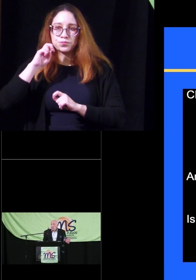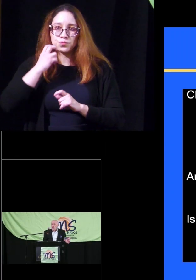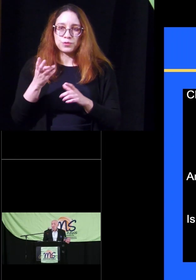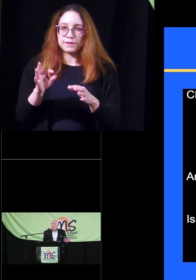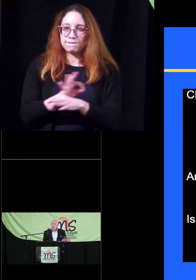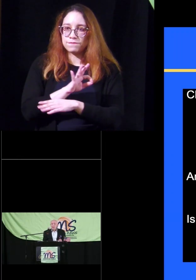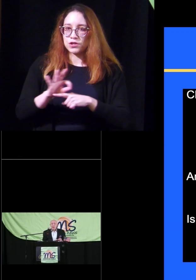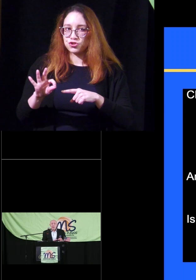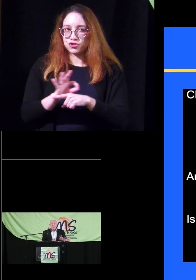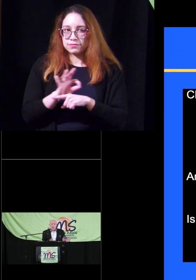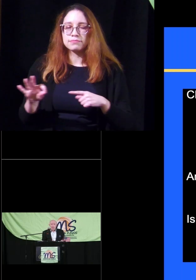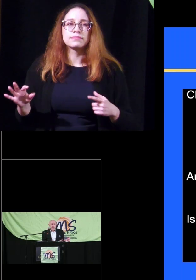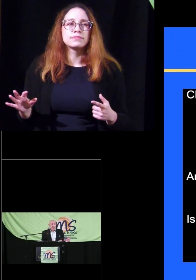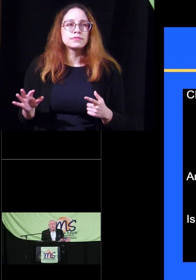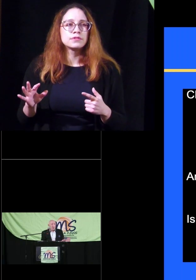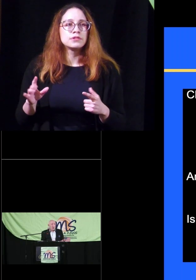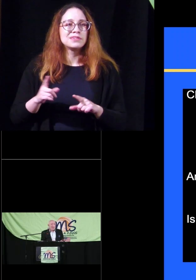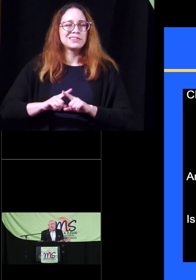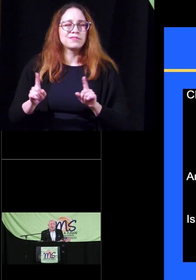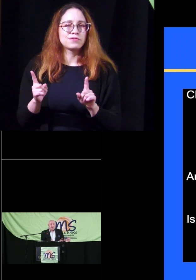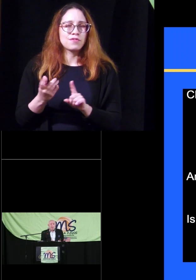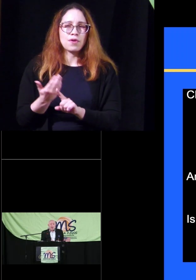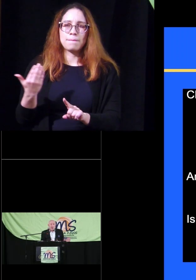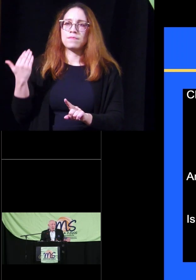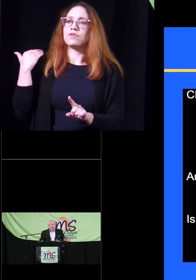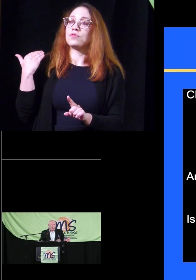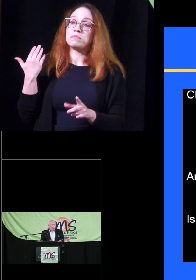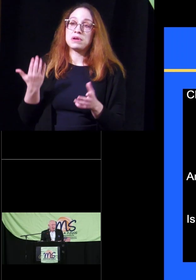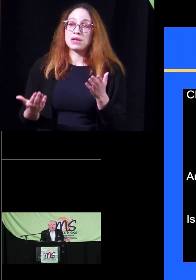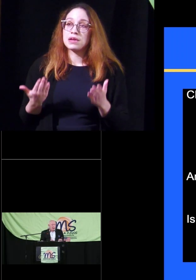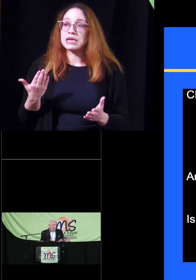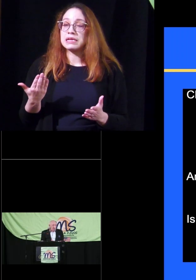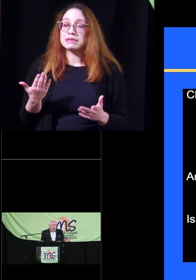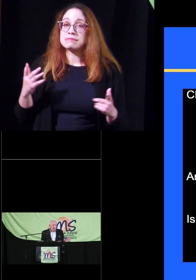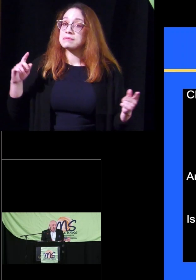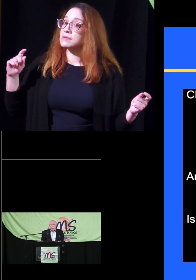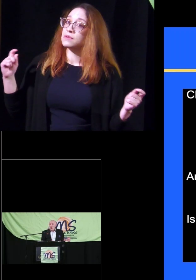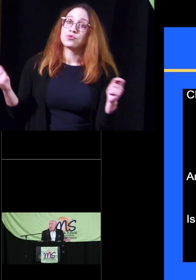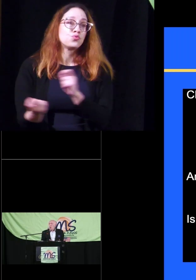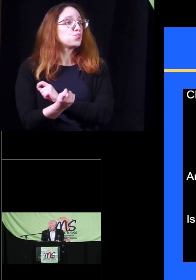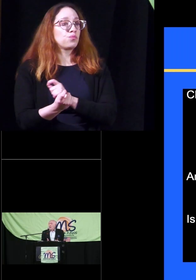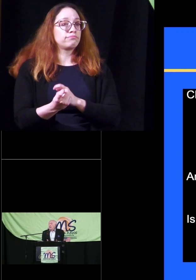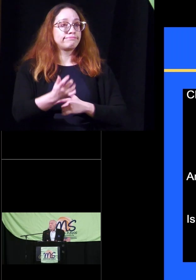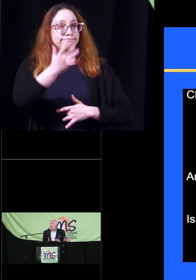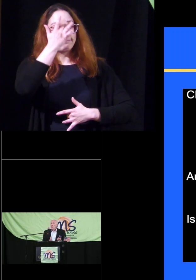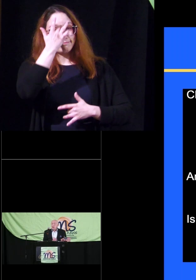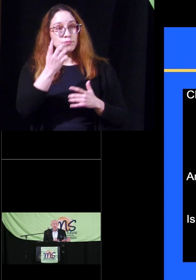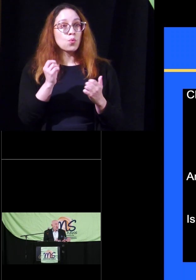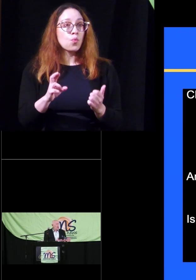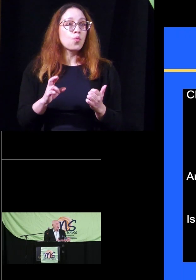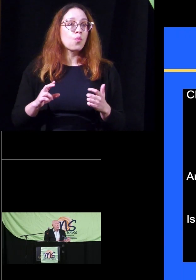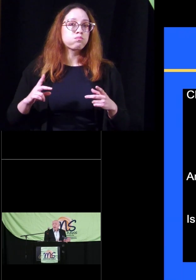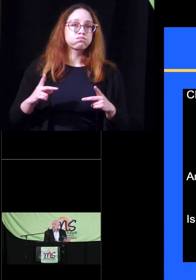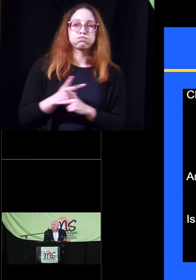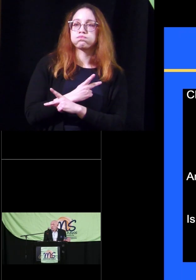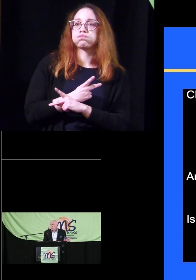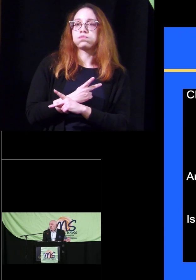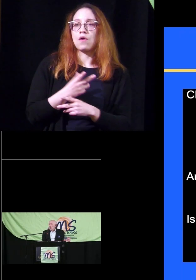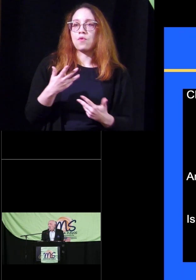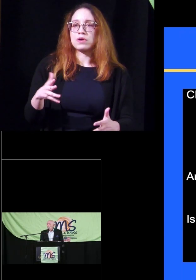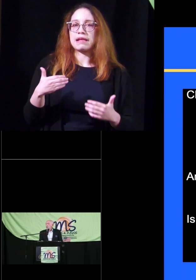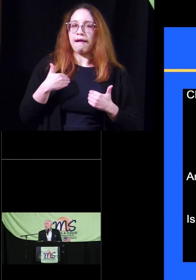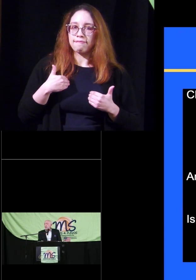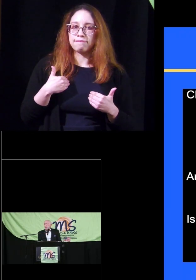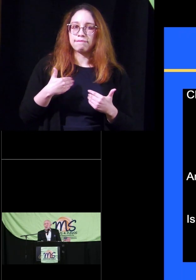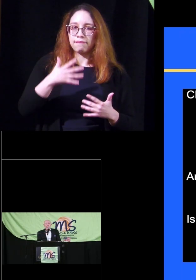function, something different from before, and it could either be a completely new symptom or it can be a worsening of a prior